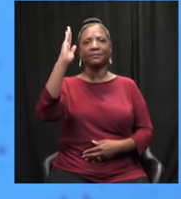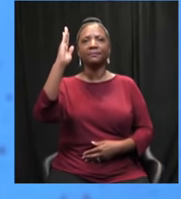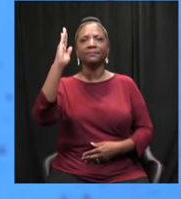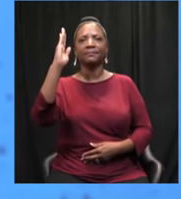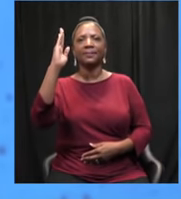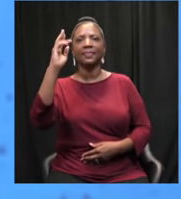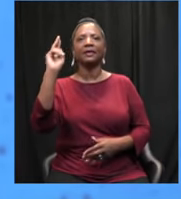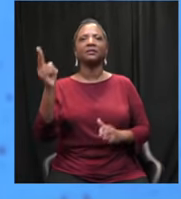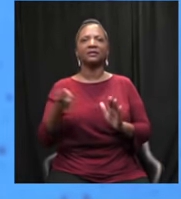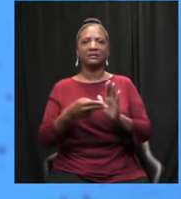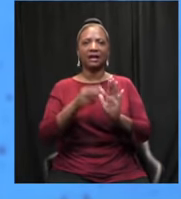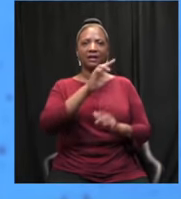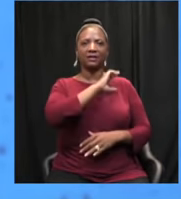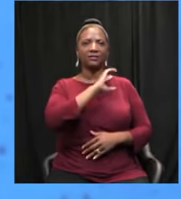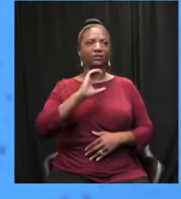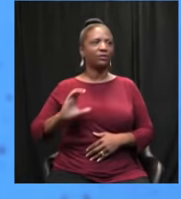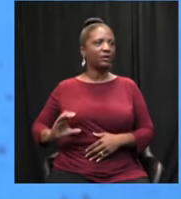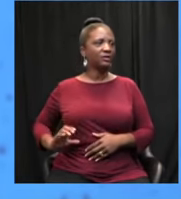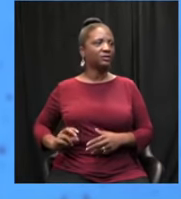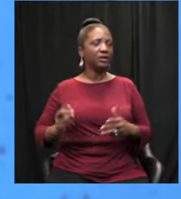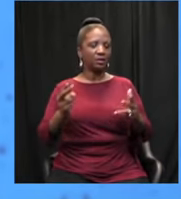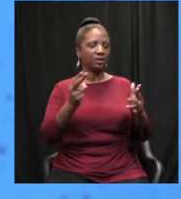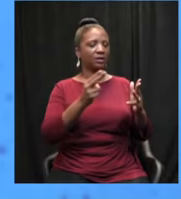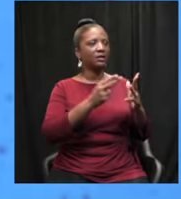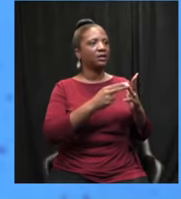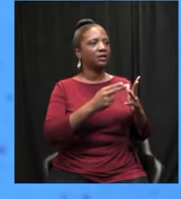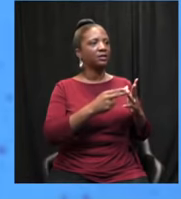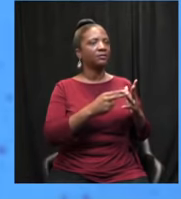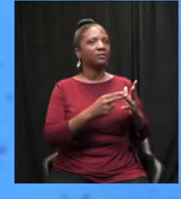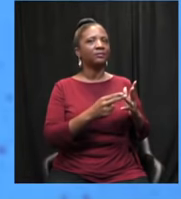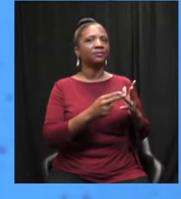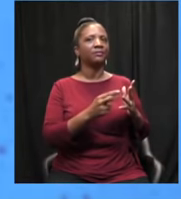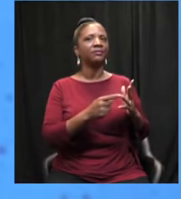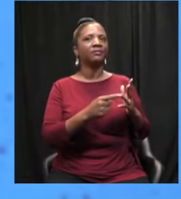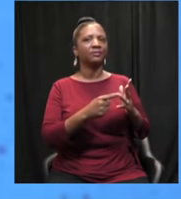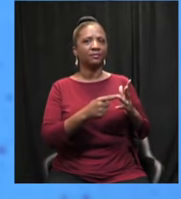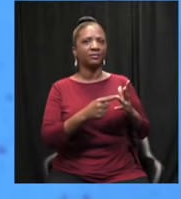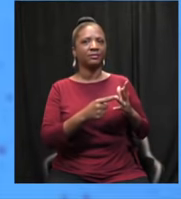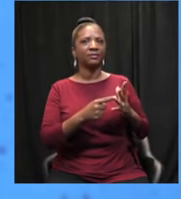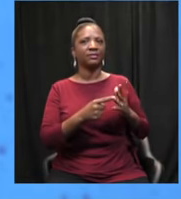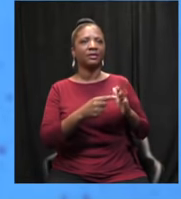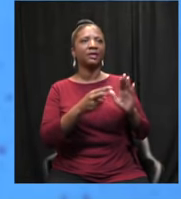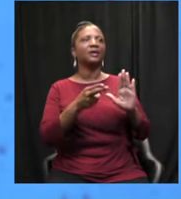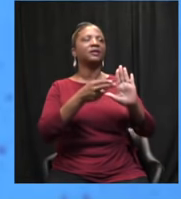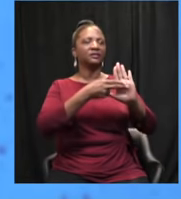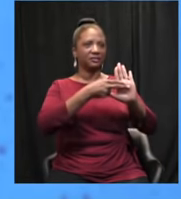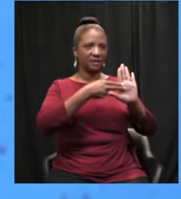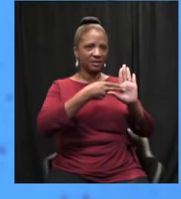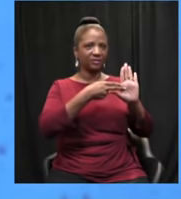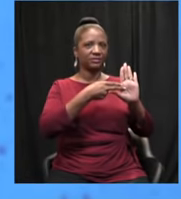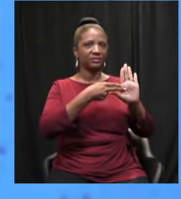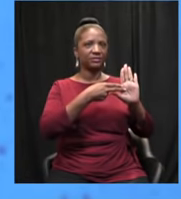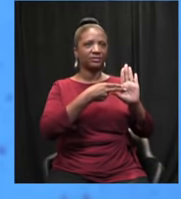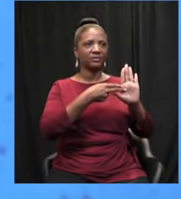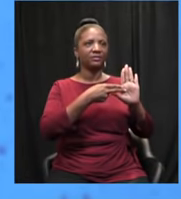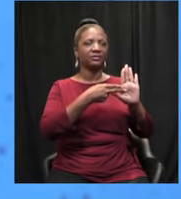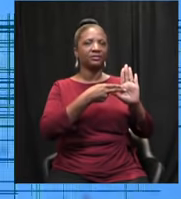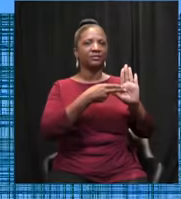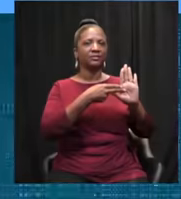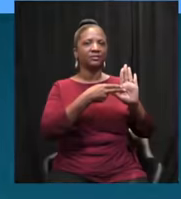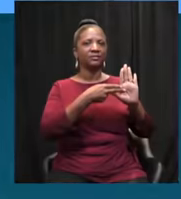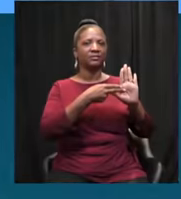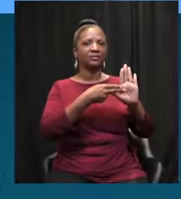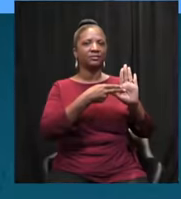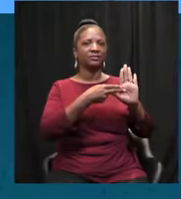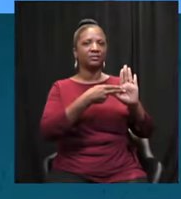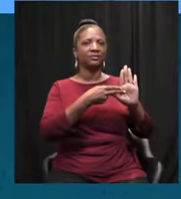of Christ. Some versions say Messiah, but it is this title that he comes. He says, who are you? He says, you are